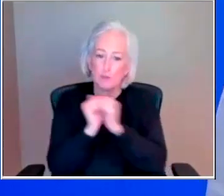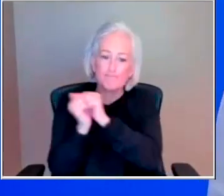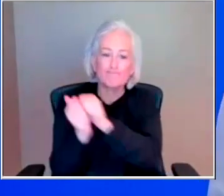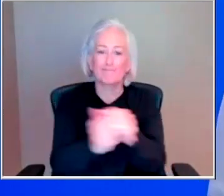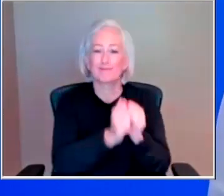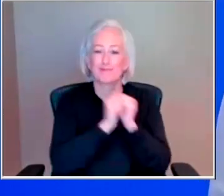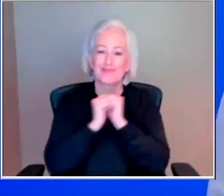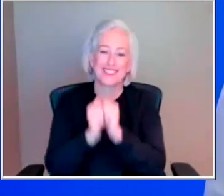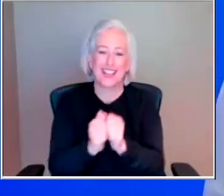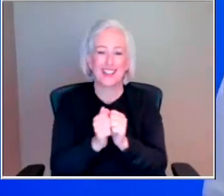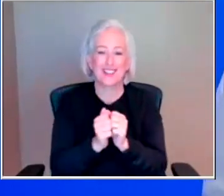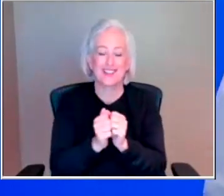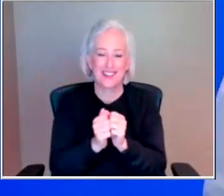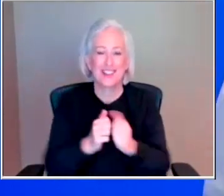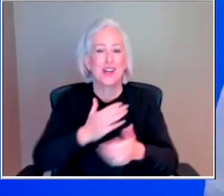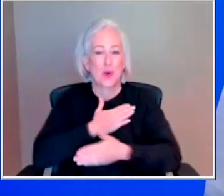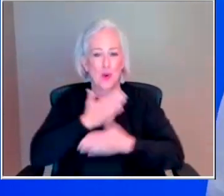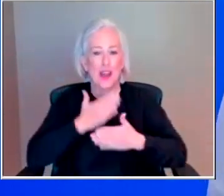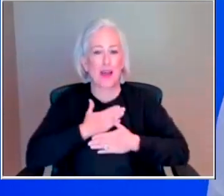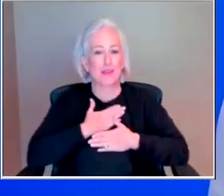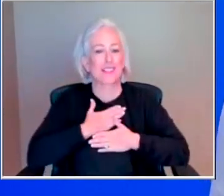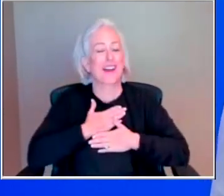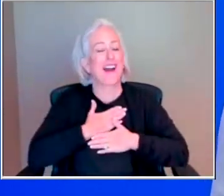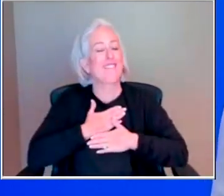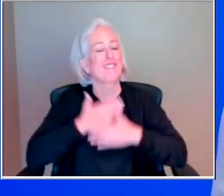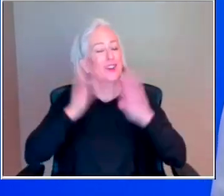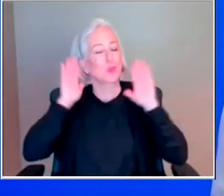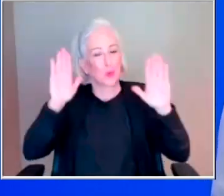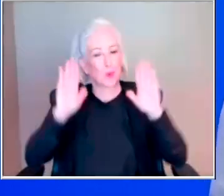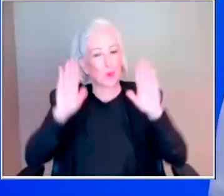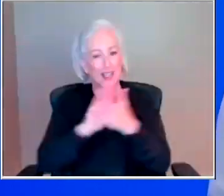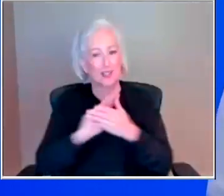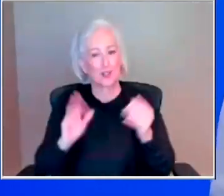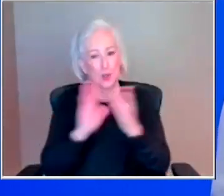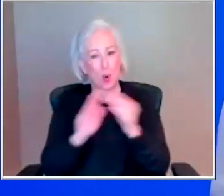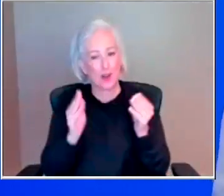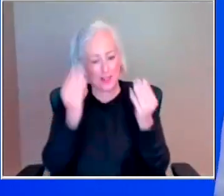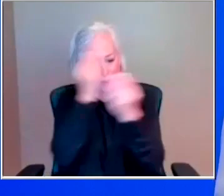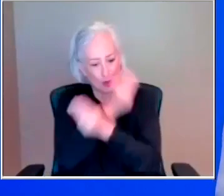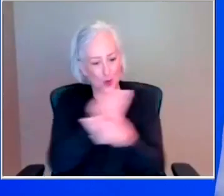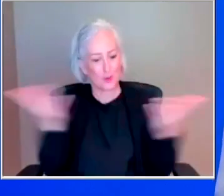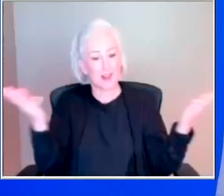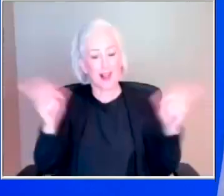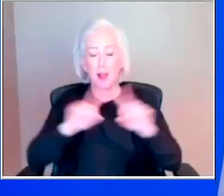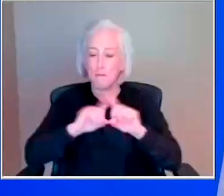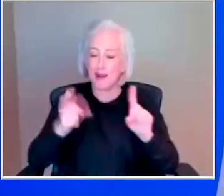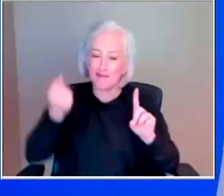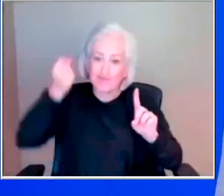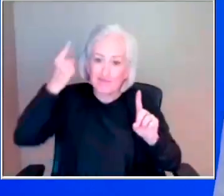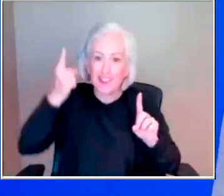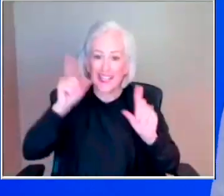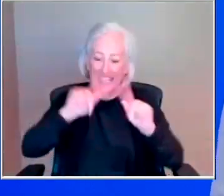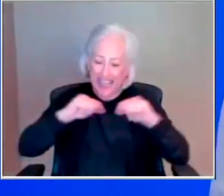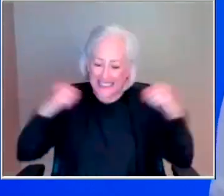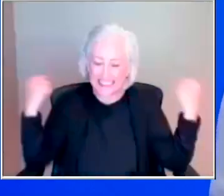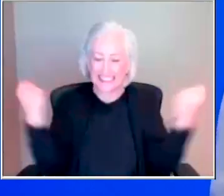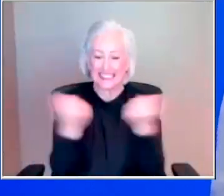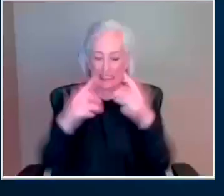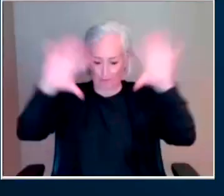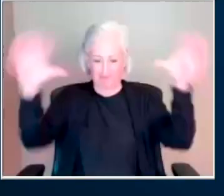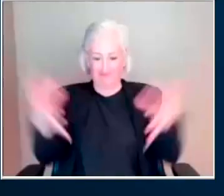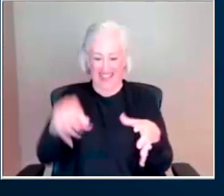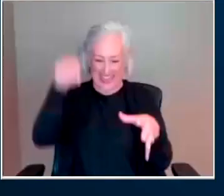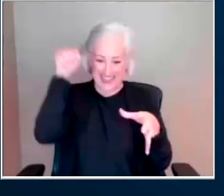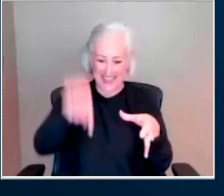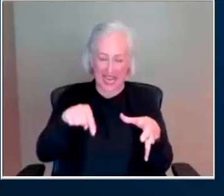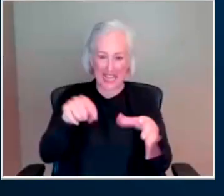have these, wonderful stories that we can tell, but it definitely takes a team effort to make it happen. About how many people